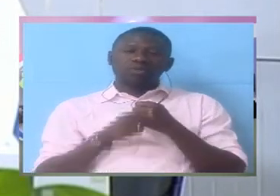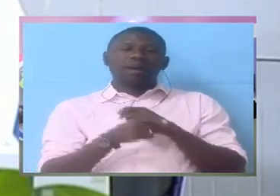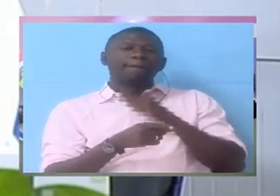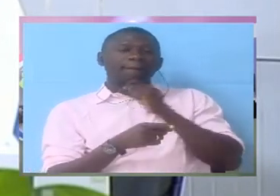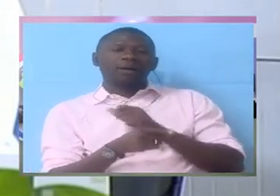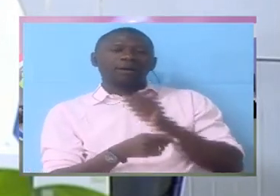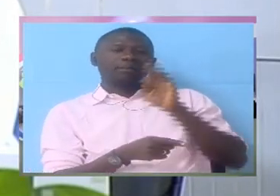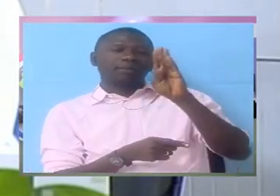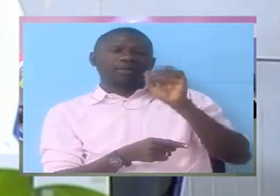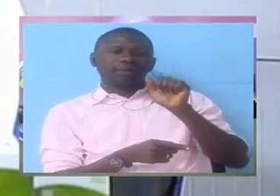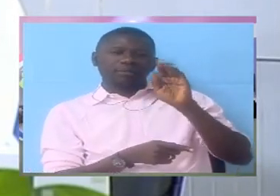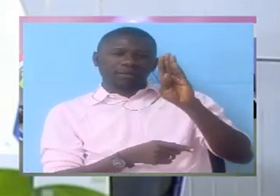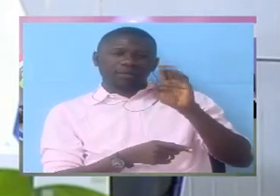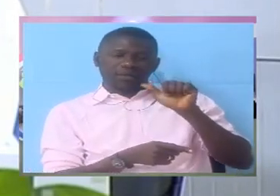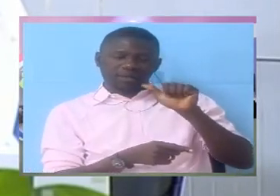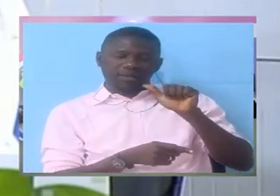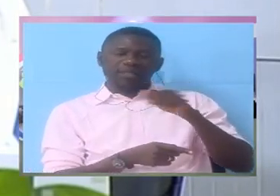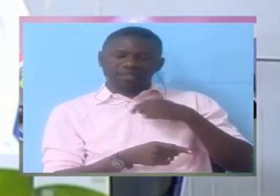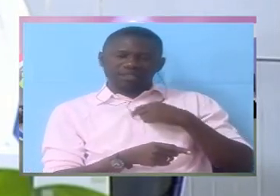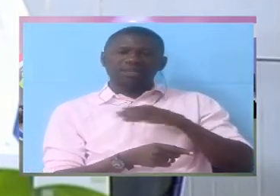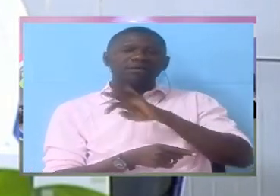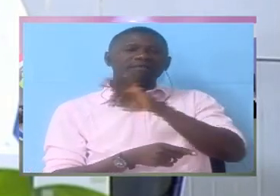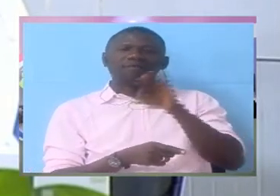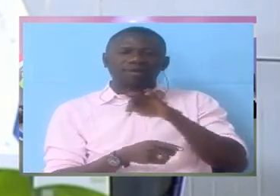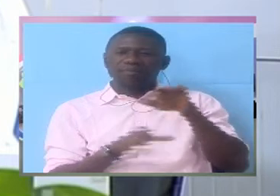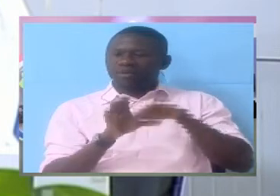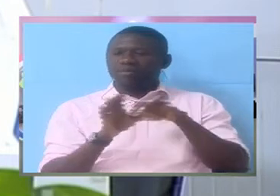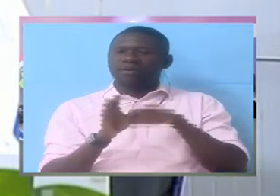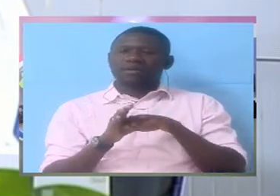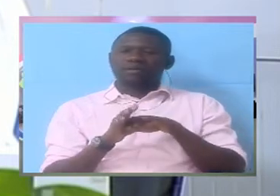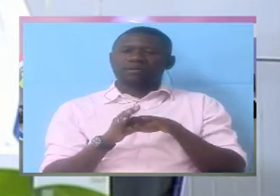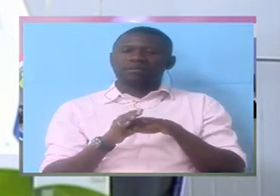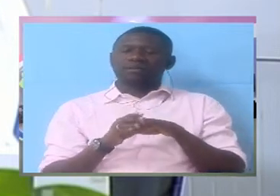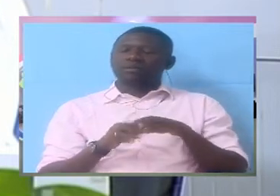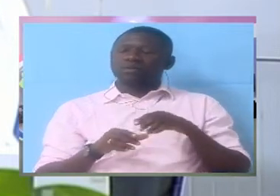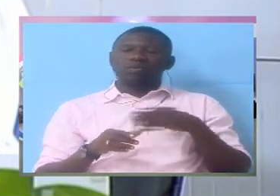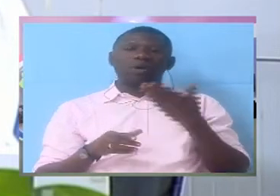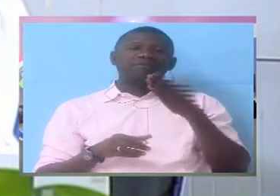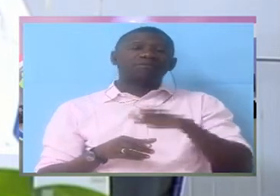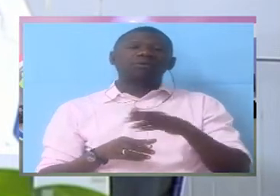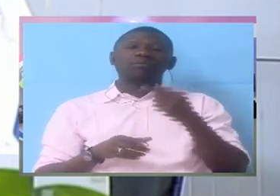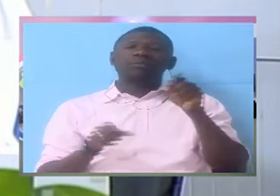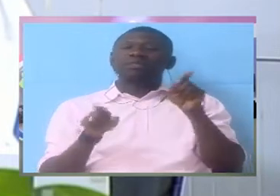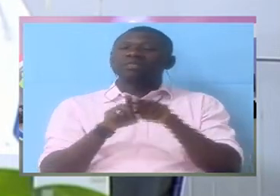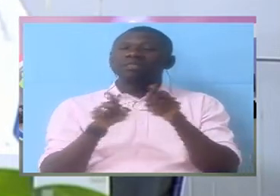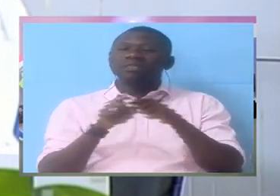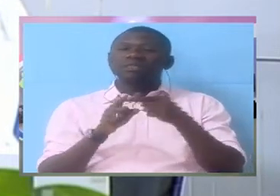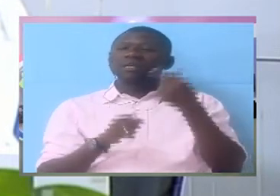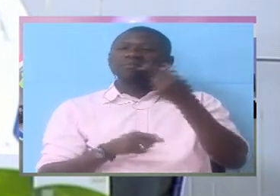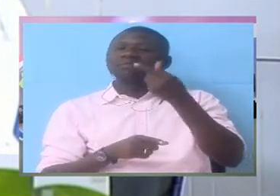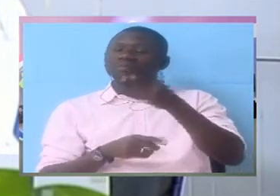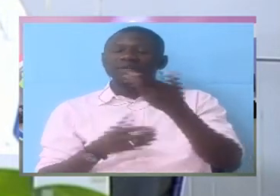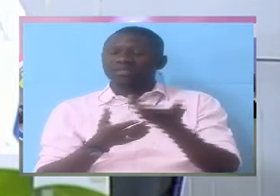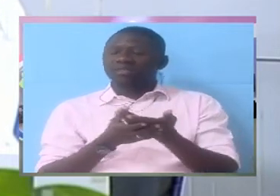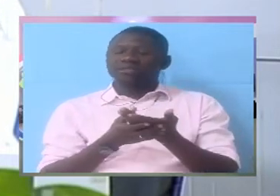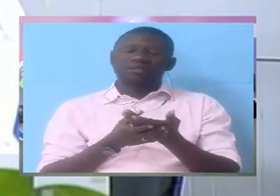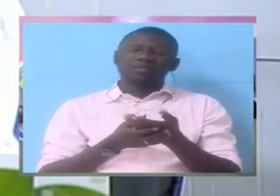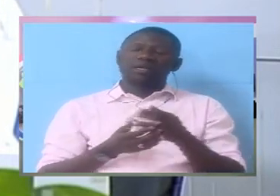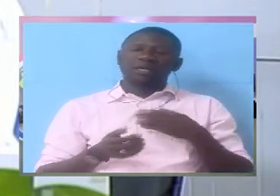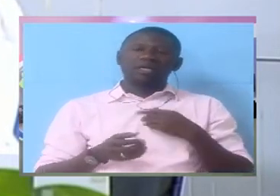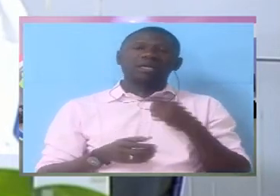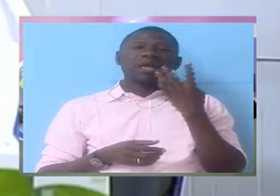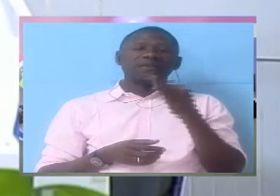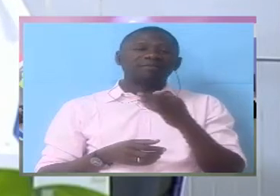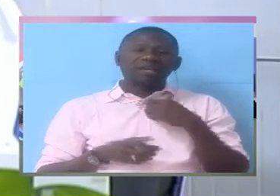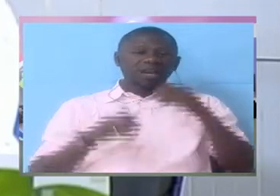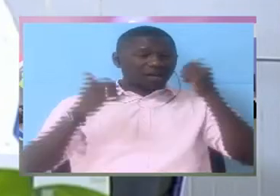closeness. Katatanyola. The authorities might think if I'm left in the service and as director of operations,